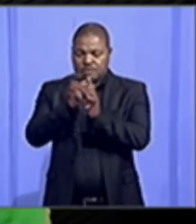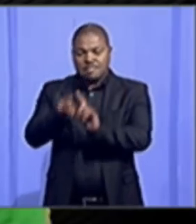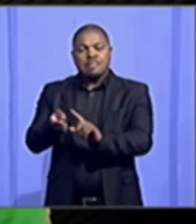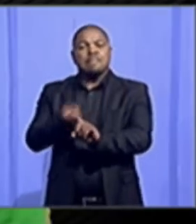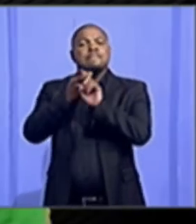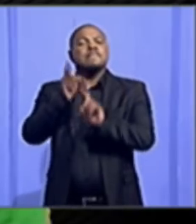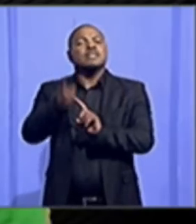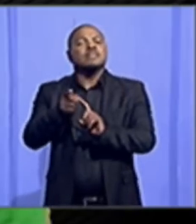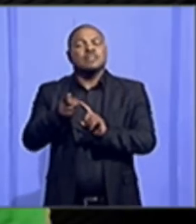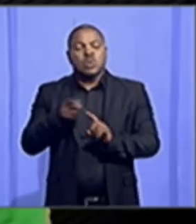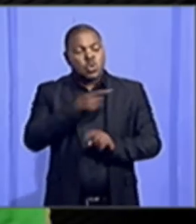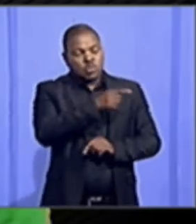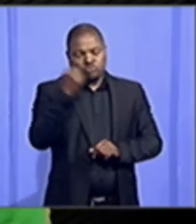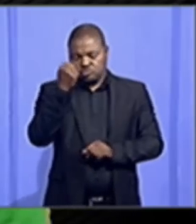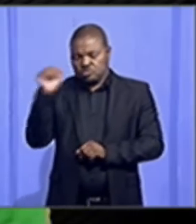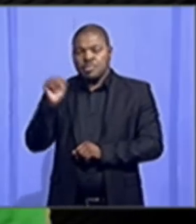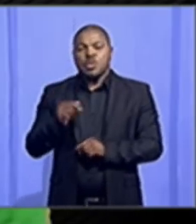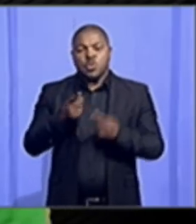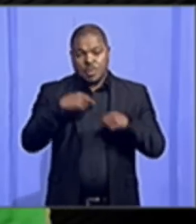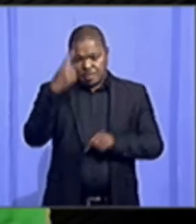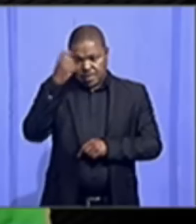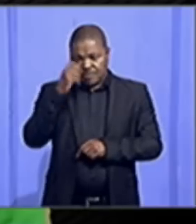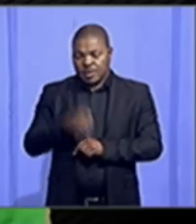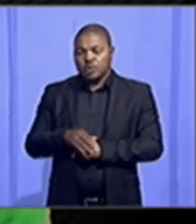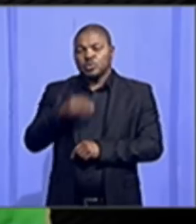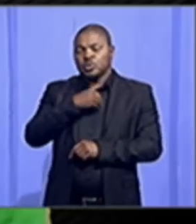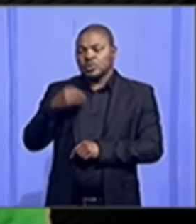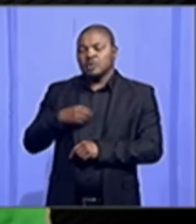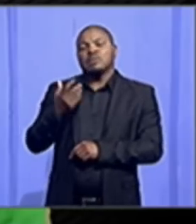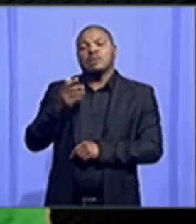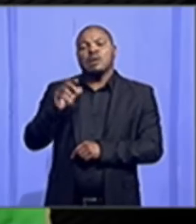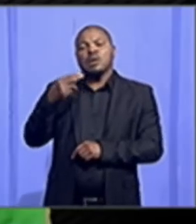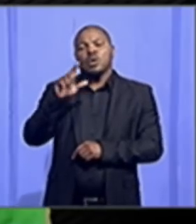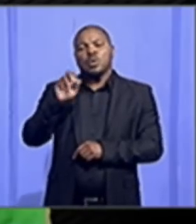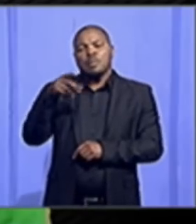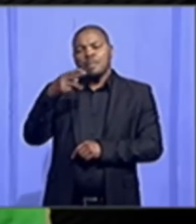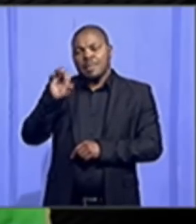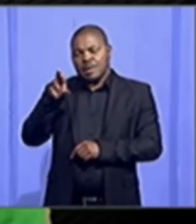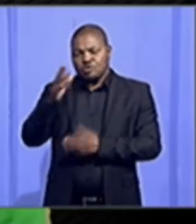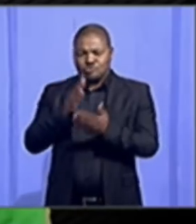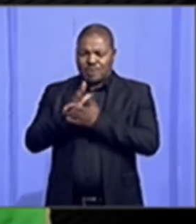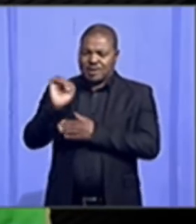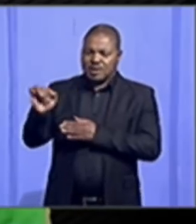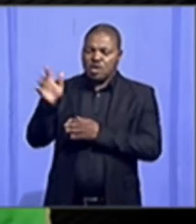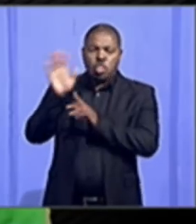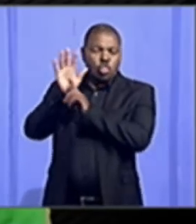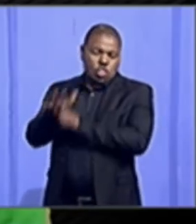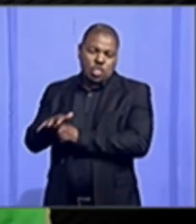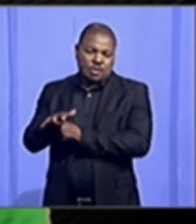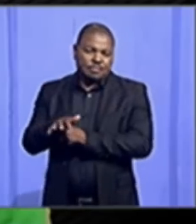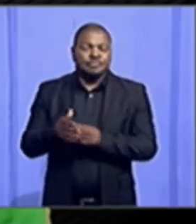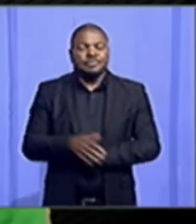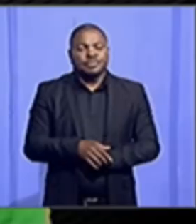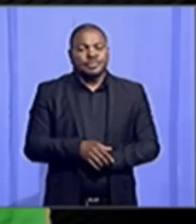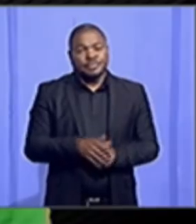that Dr. Hlophe's rights were infringed upon, including MK's rights. And